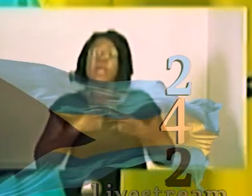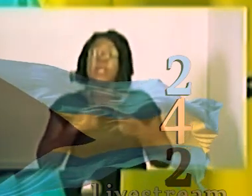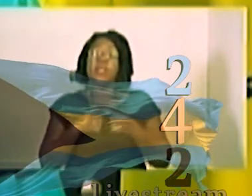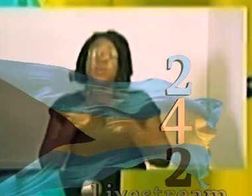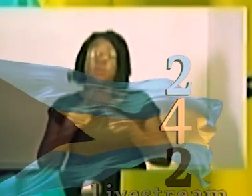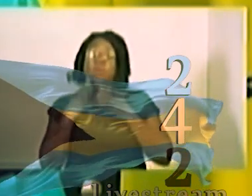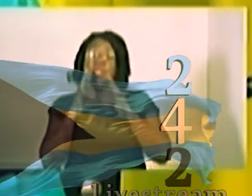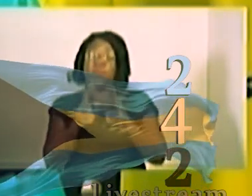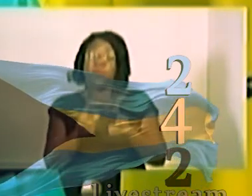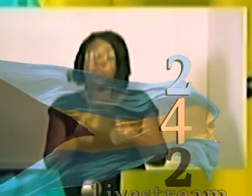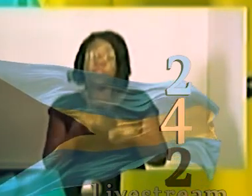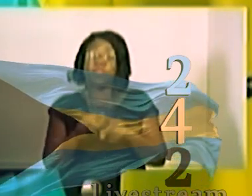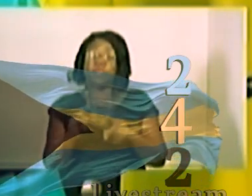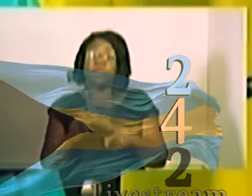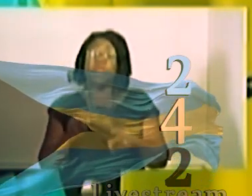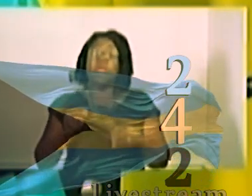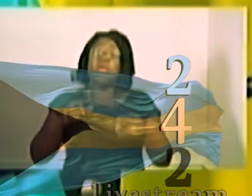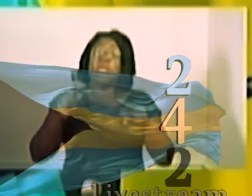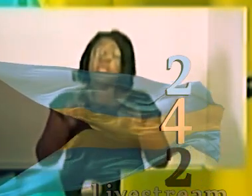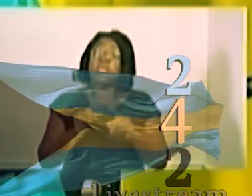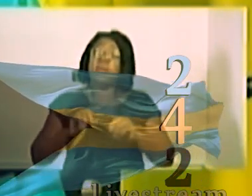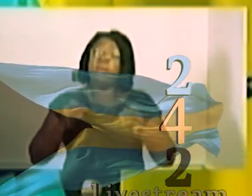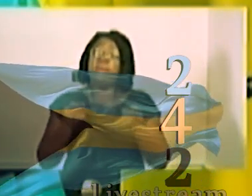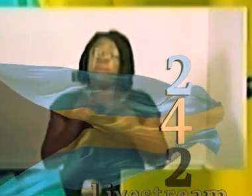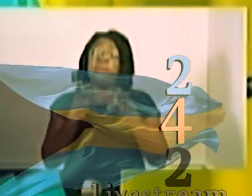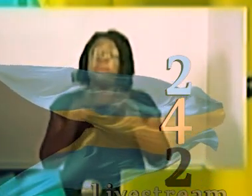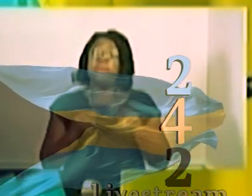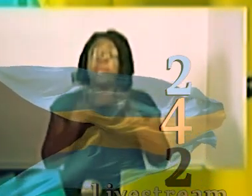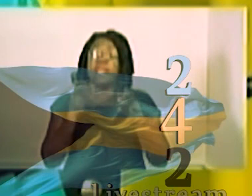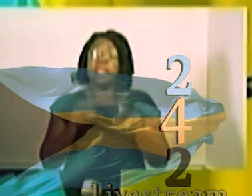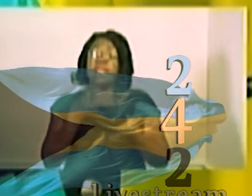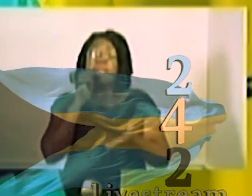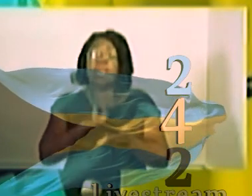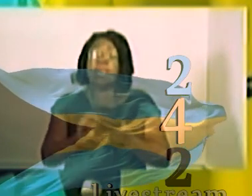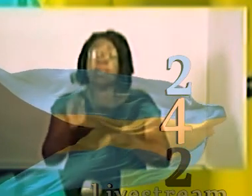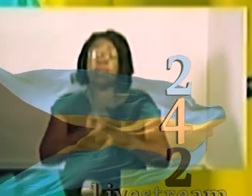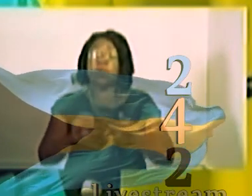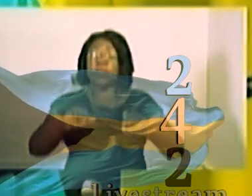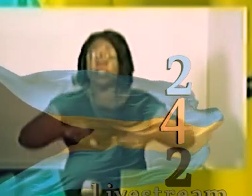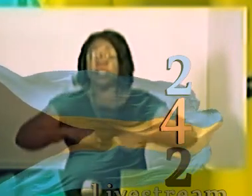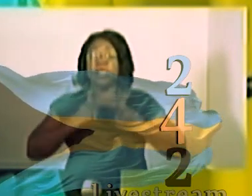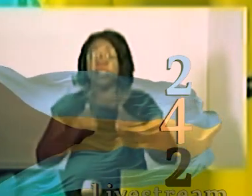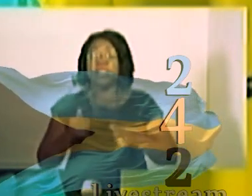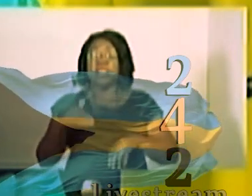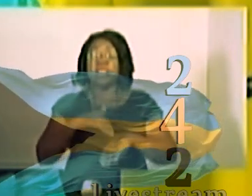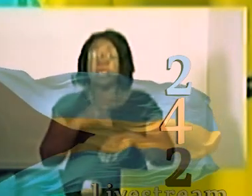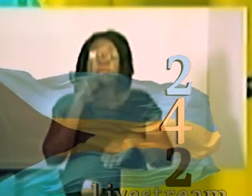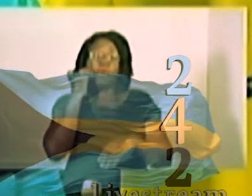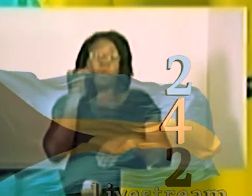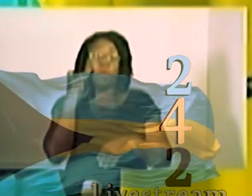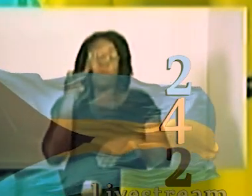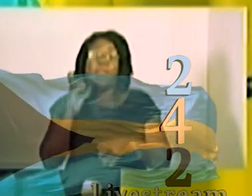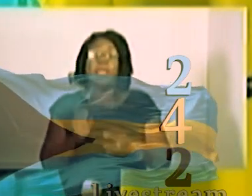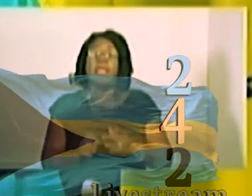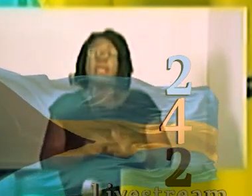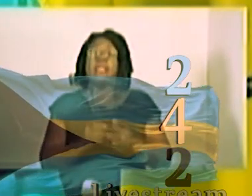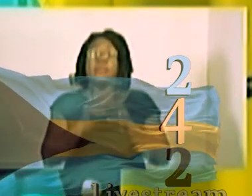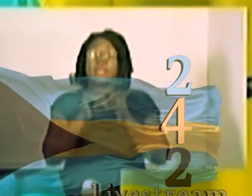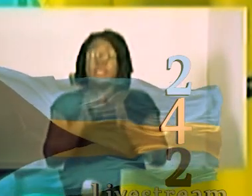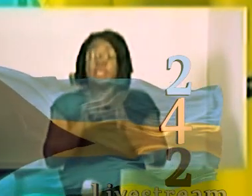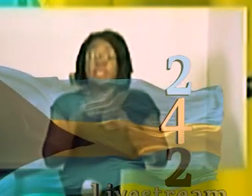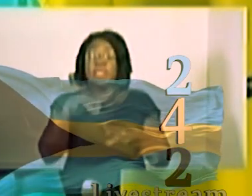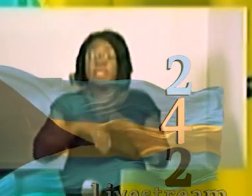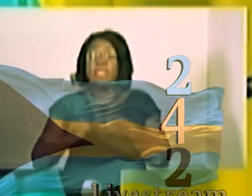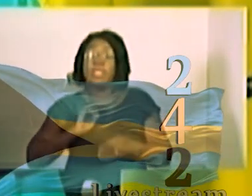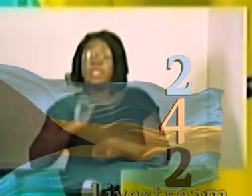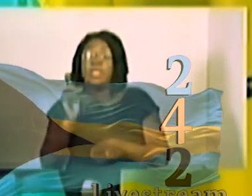economic challenges at home because of the massive and sudden global downturn, especially